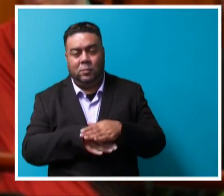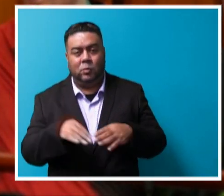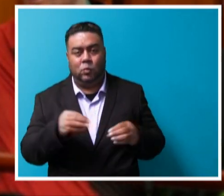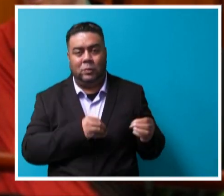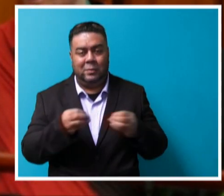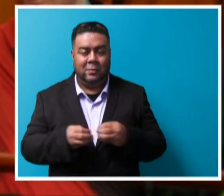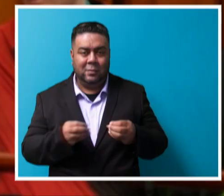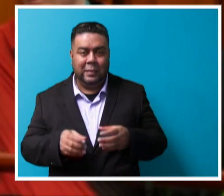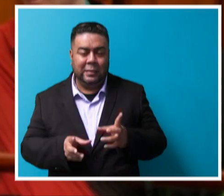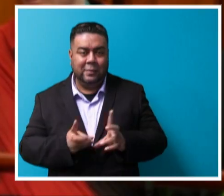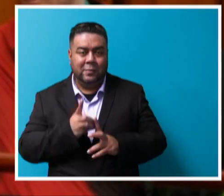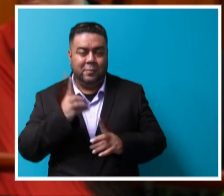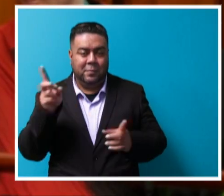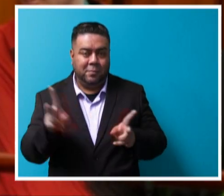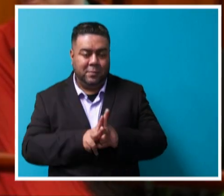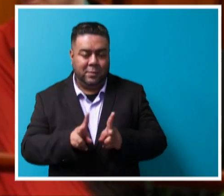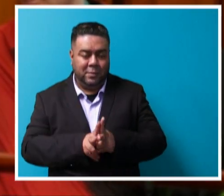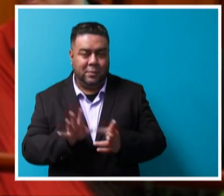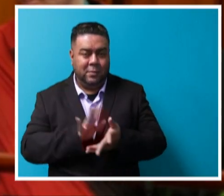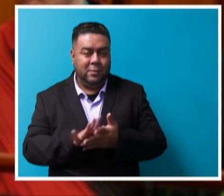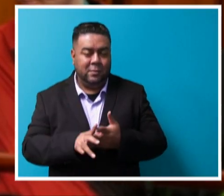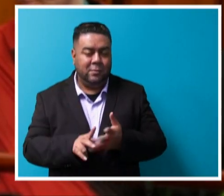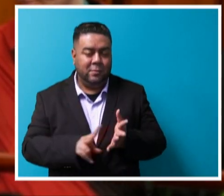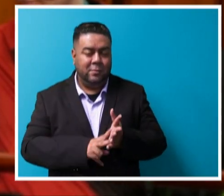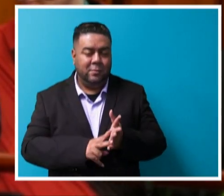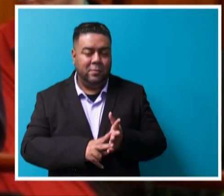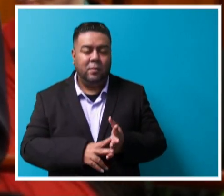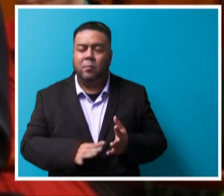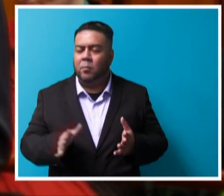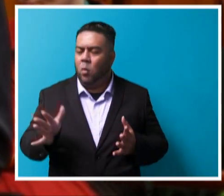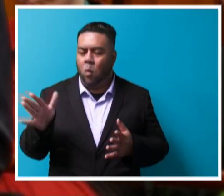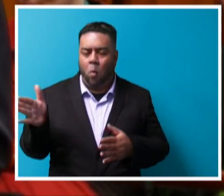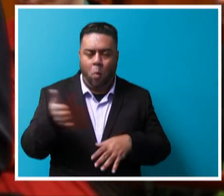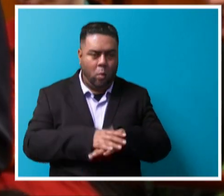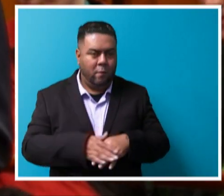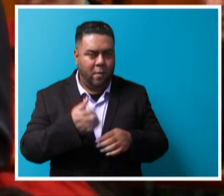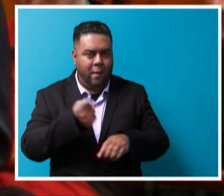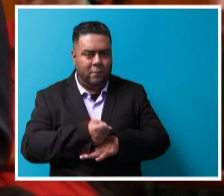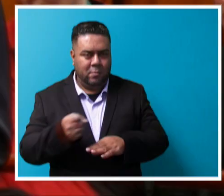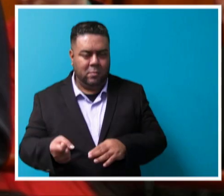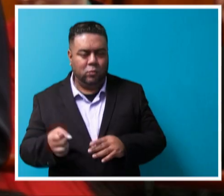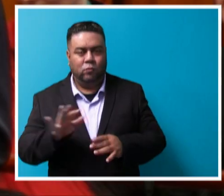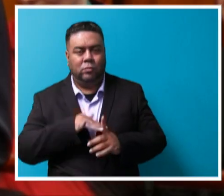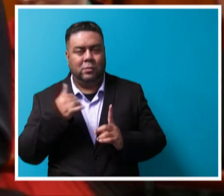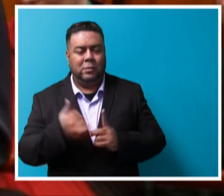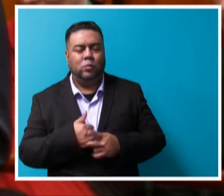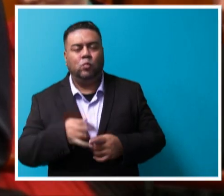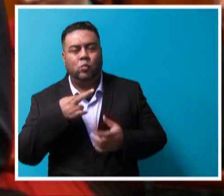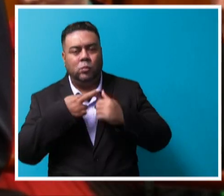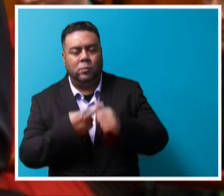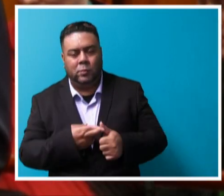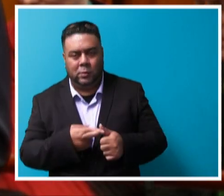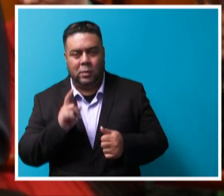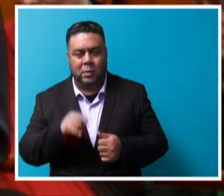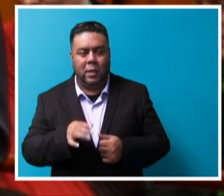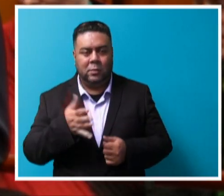partners. HIV, Mr. Speaker, demands a whole of government and a whole of society response, and that